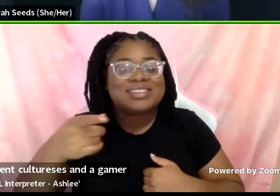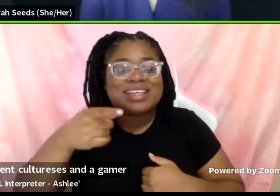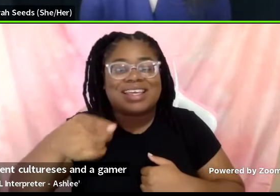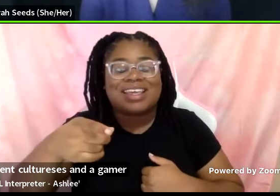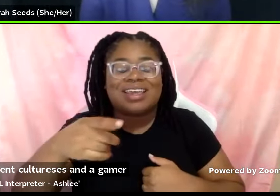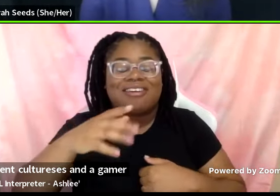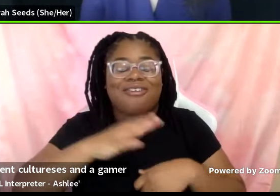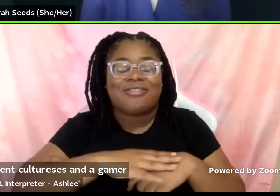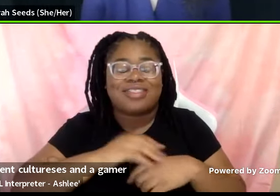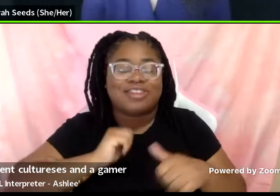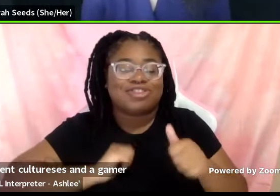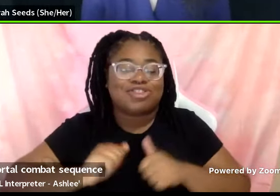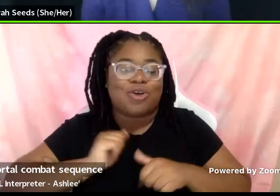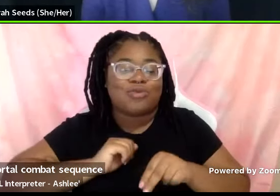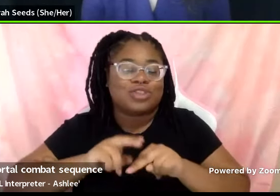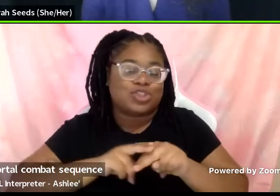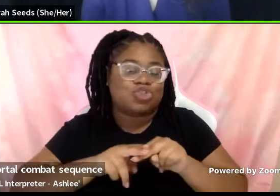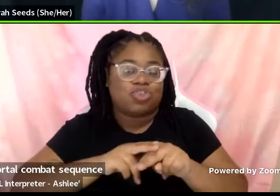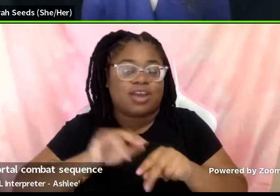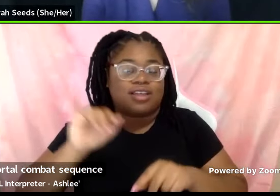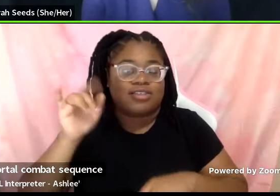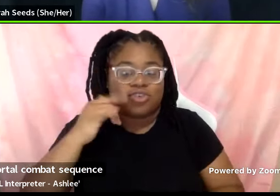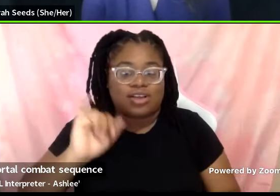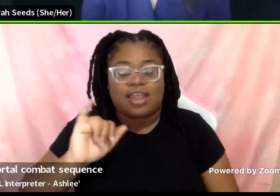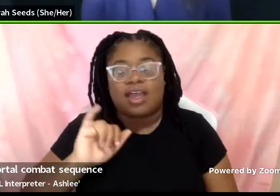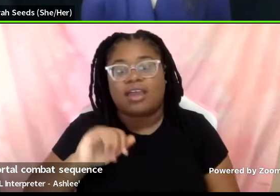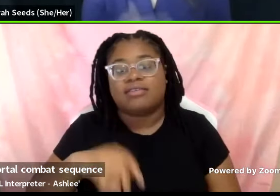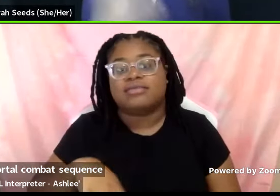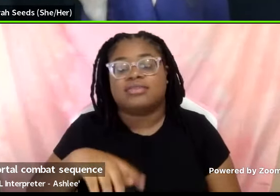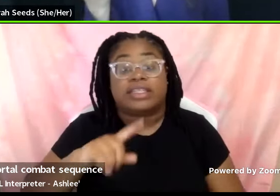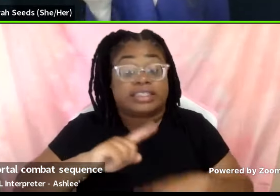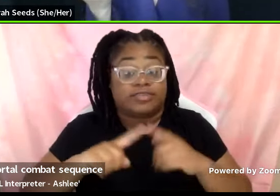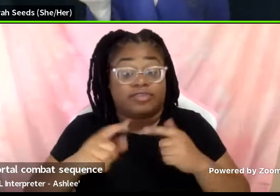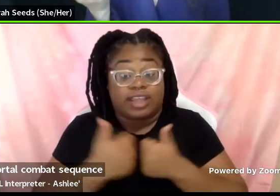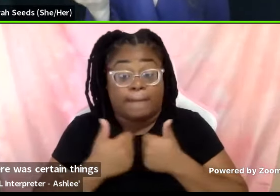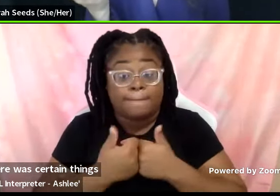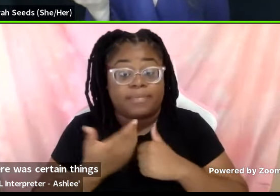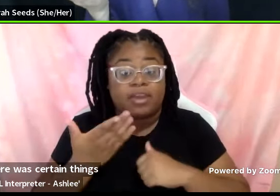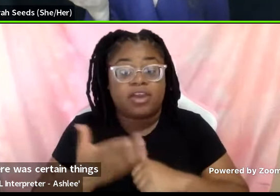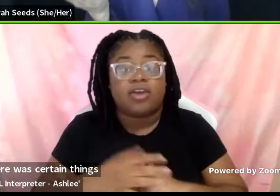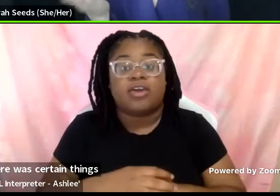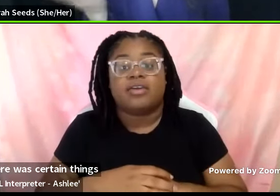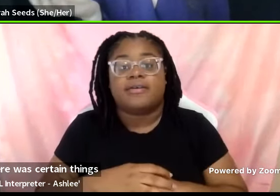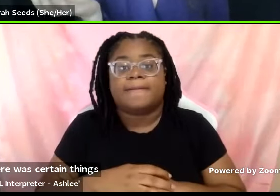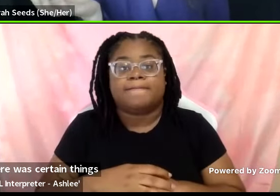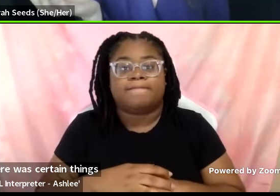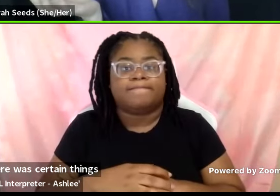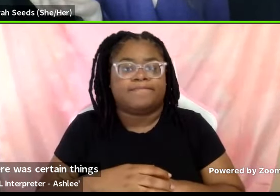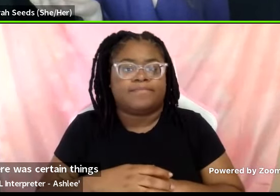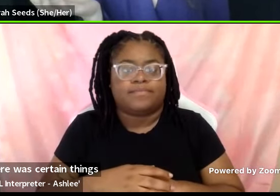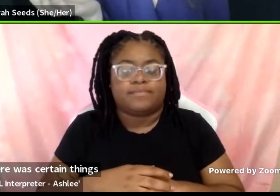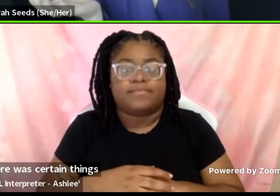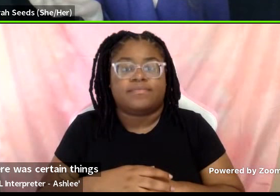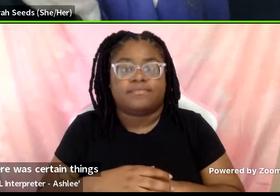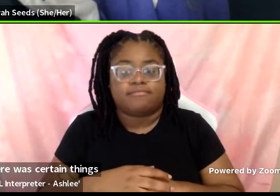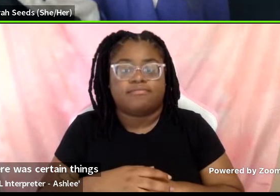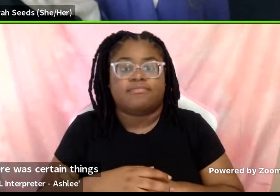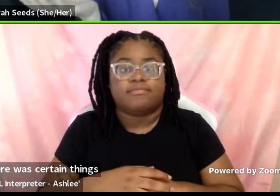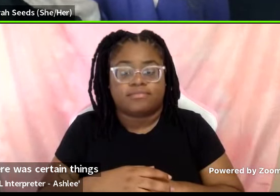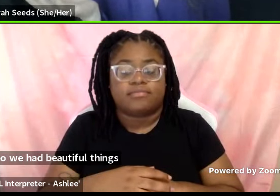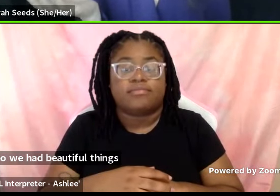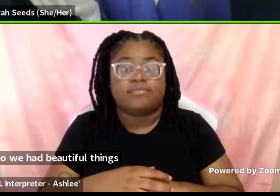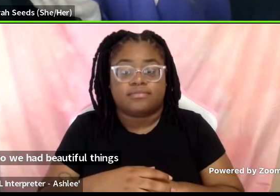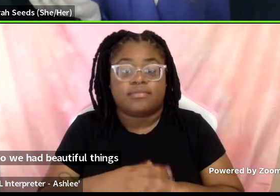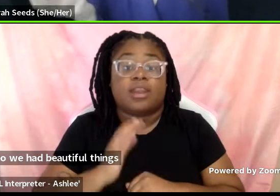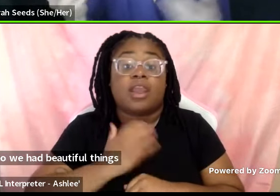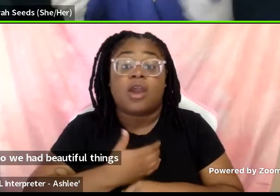train. So there were certain things that had to be there that were just like, also we had some really beautiful things done by our production